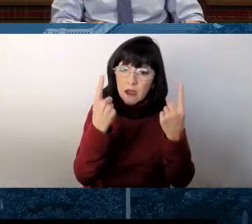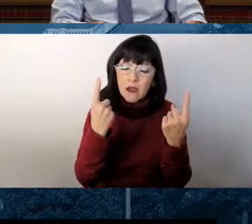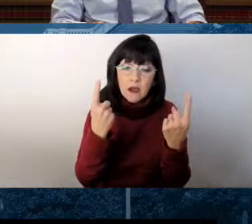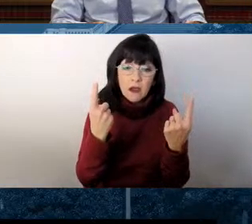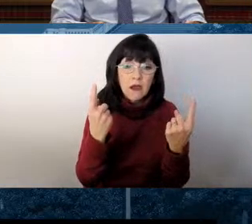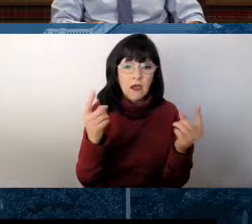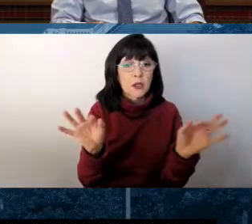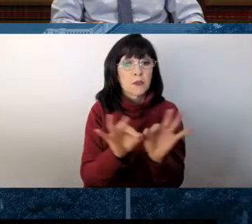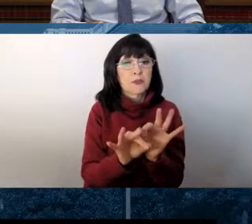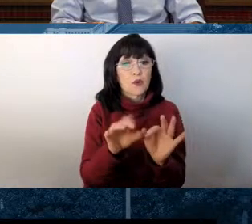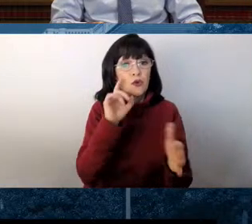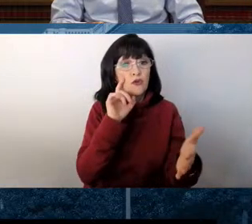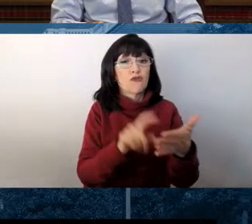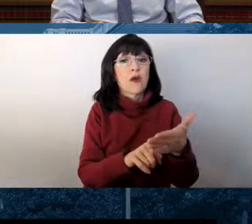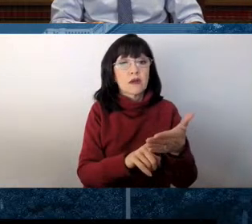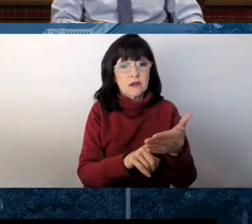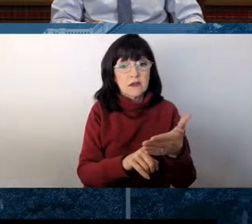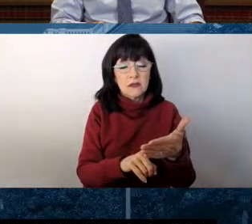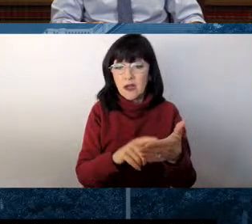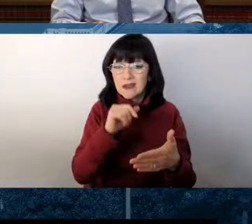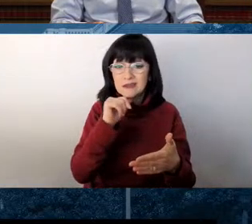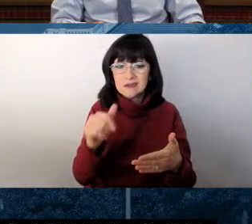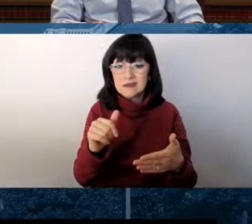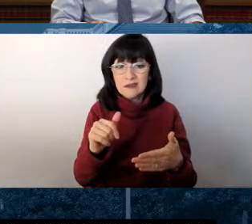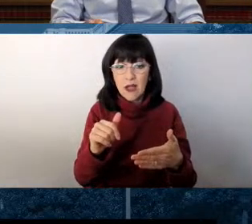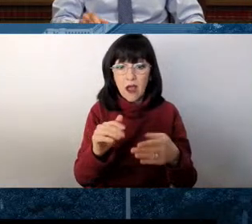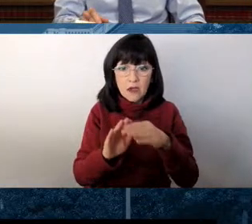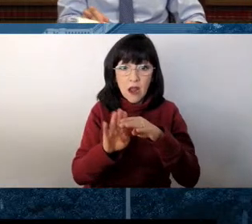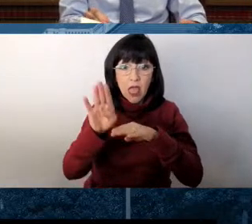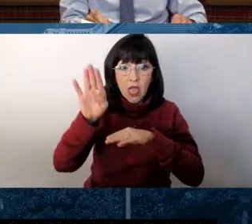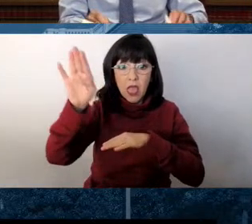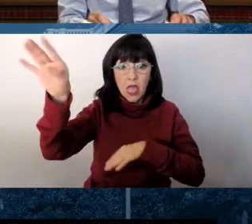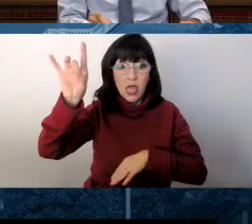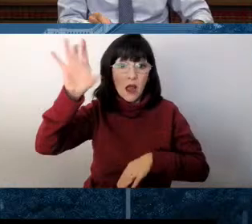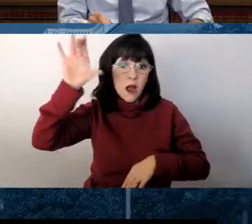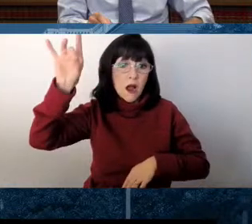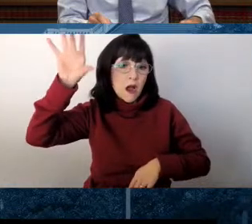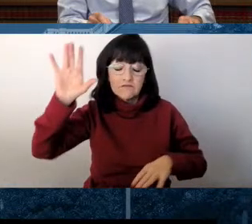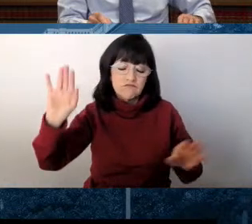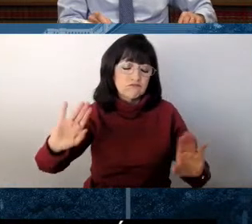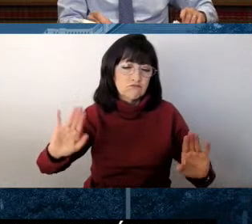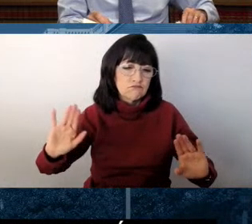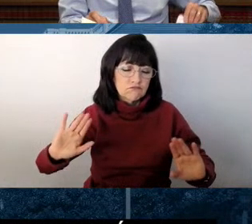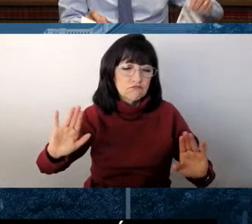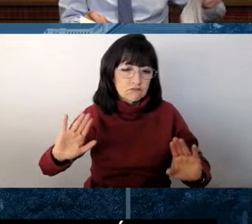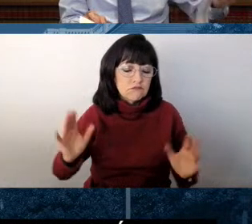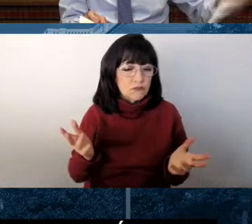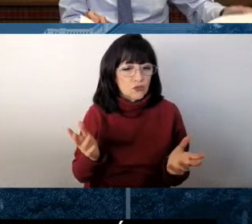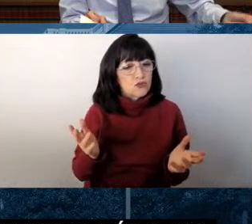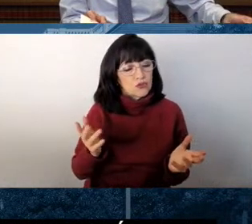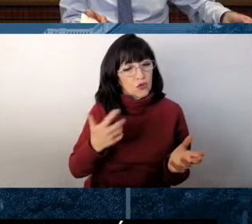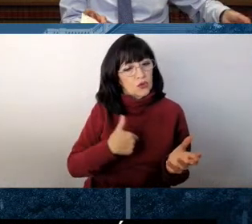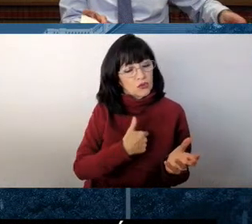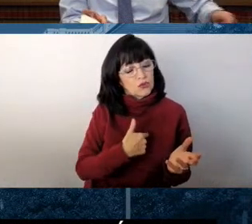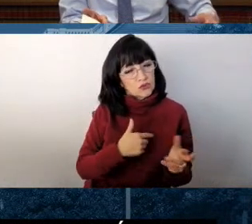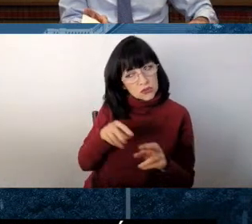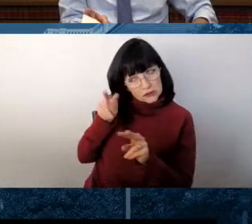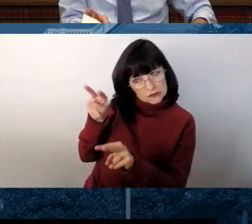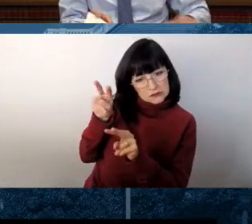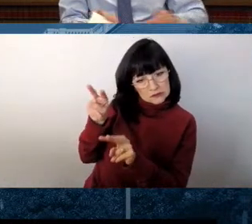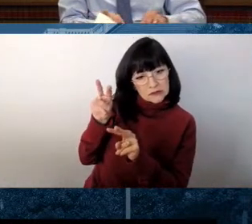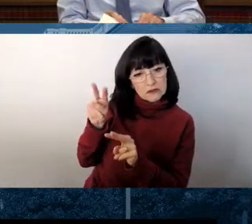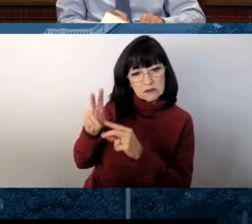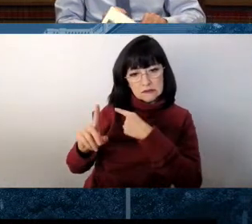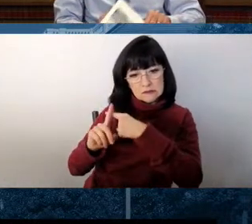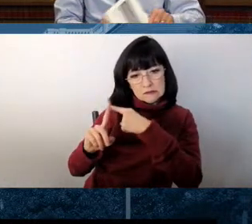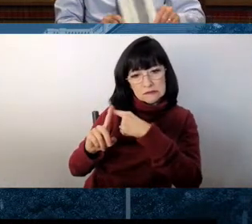thing. It's getting a little bit better. Hopefully we'll see a peak there, but that we'll keep our powder dry on that and see what